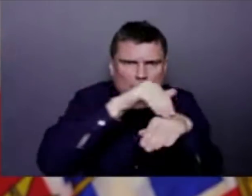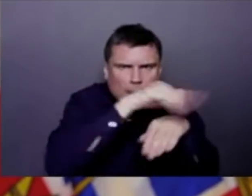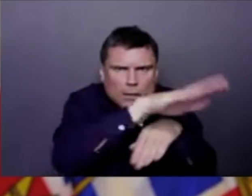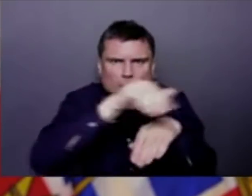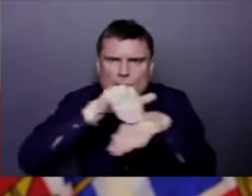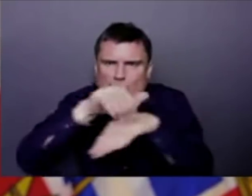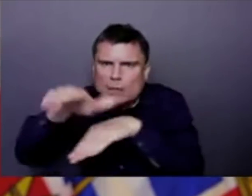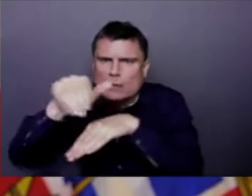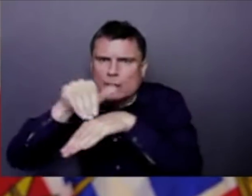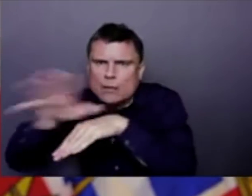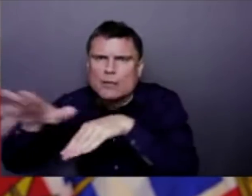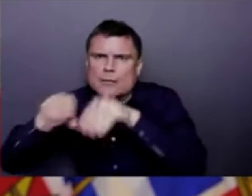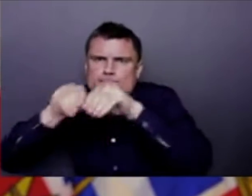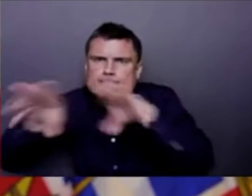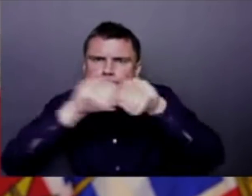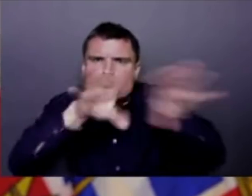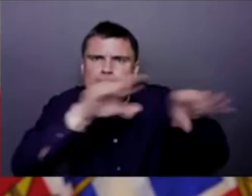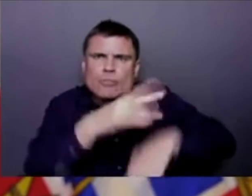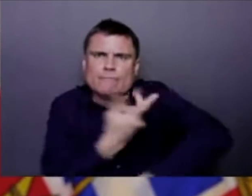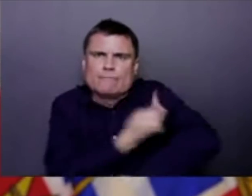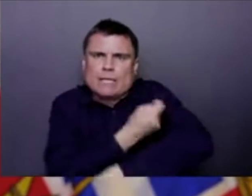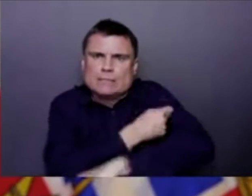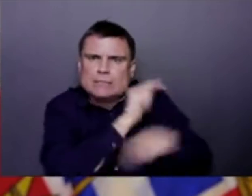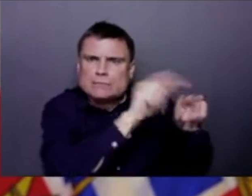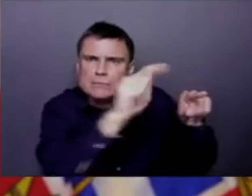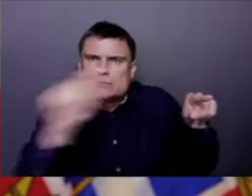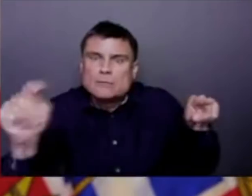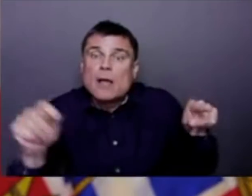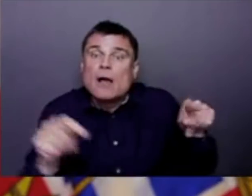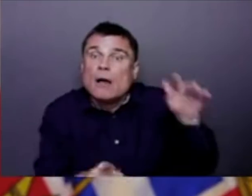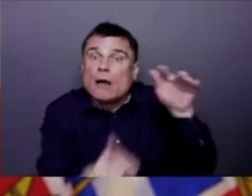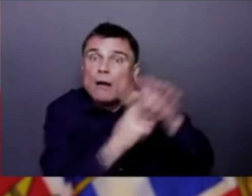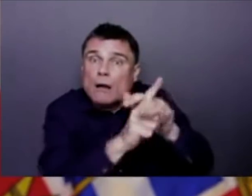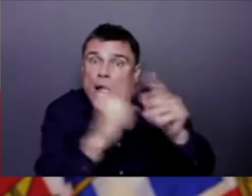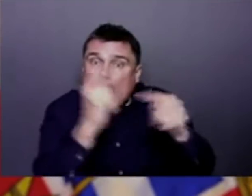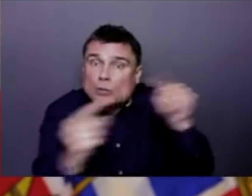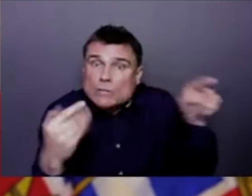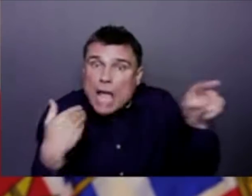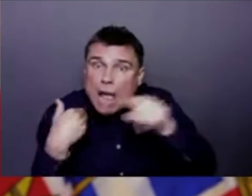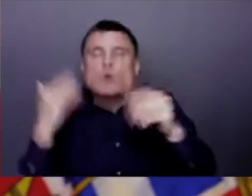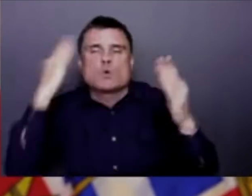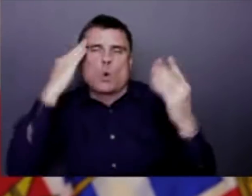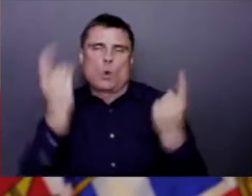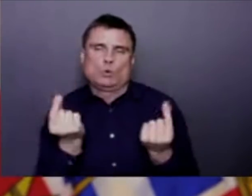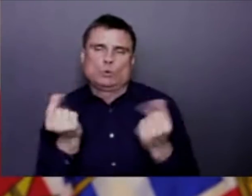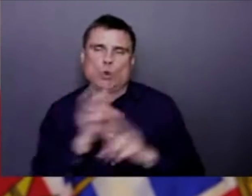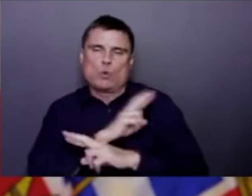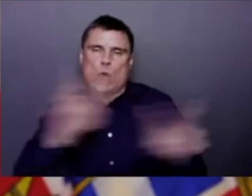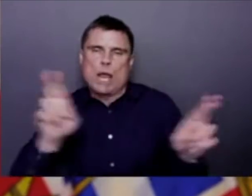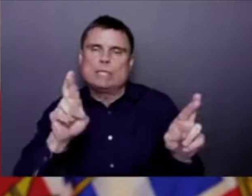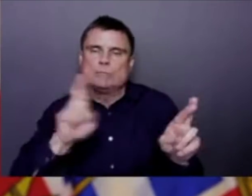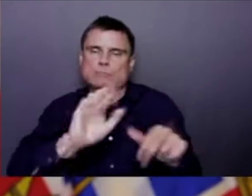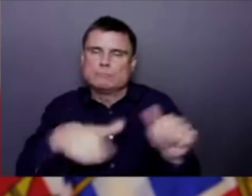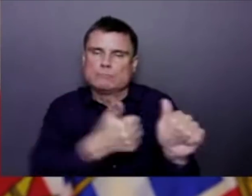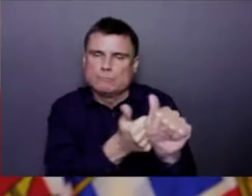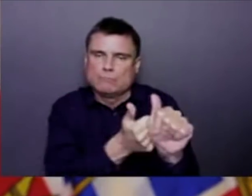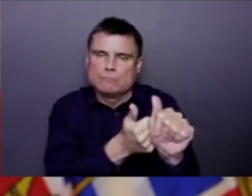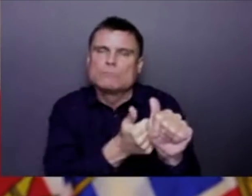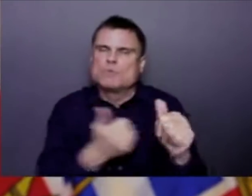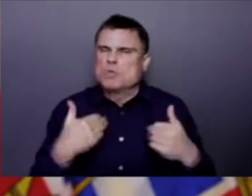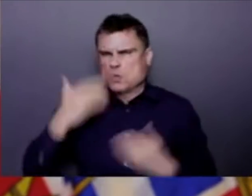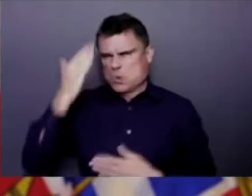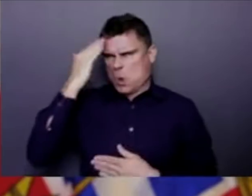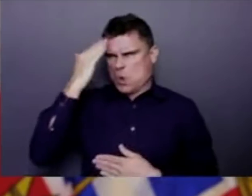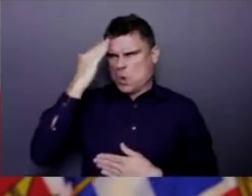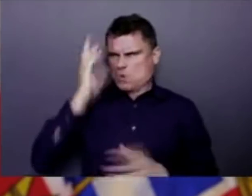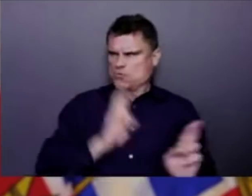of days, there's been a lot of learning and training going on so that we are prepared for how to move the Pfizer vaccine safely